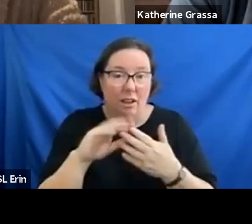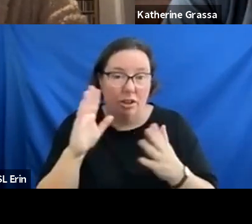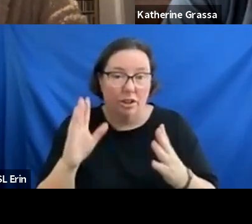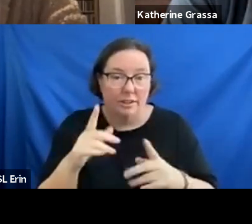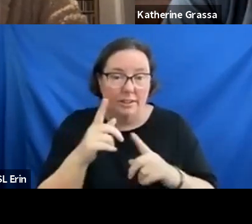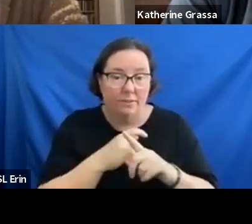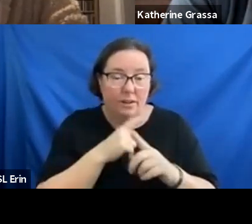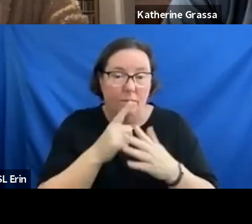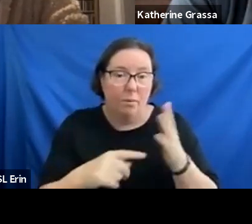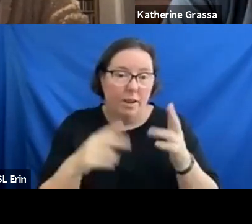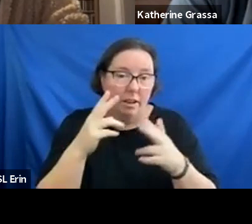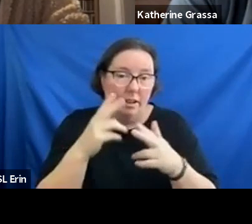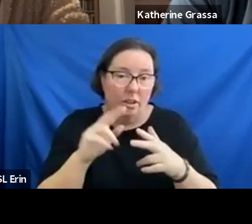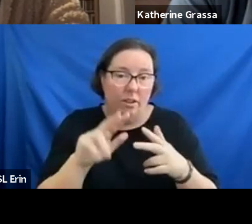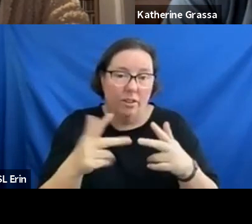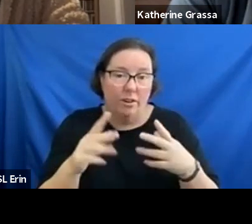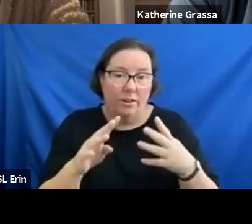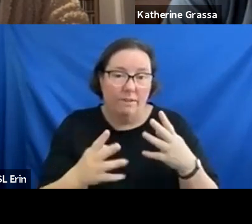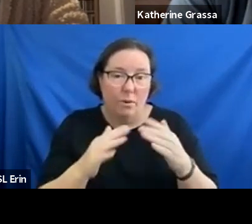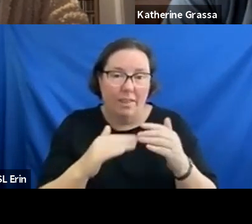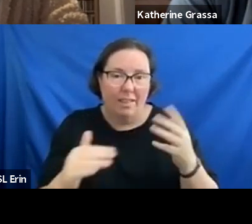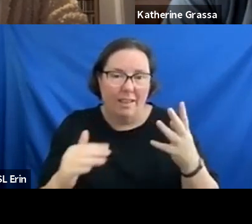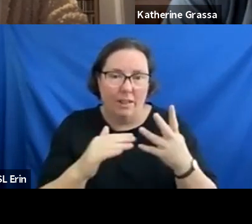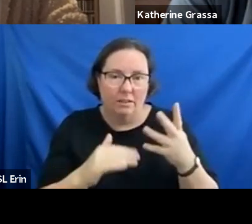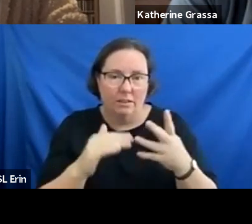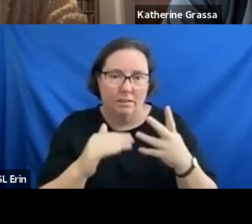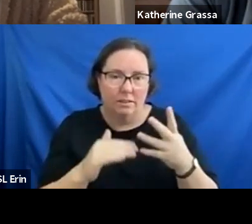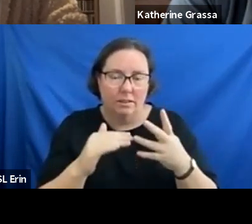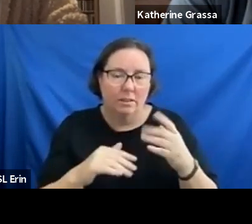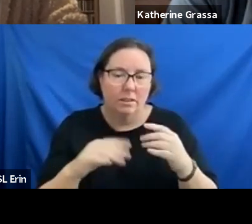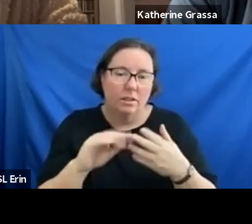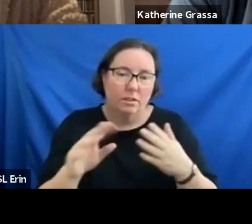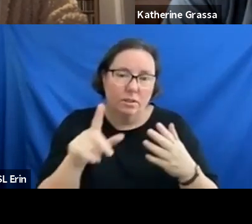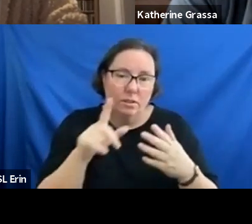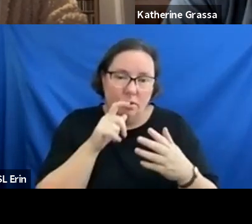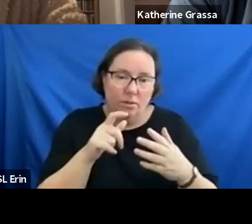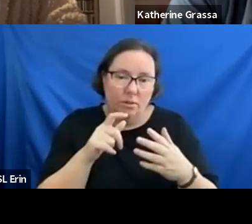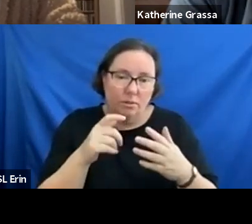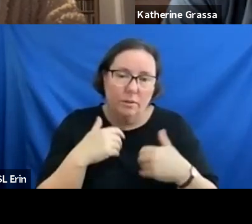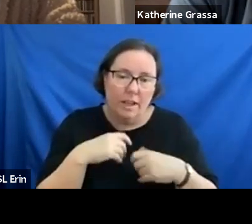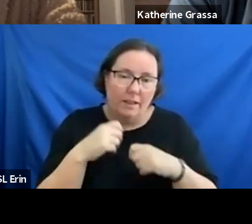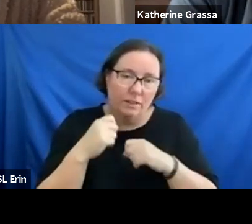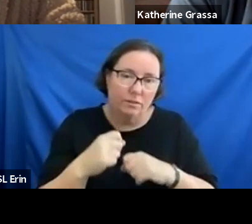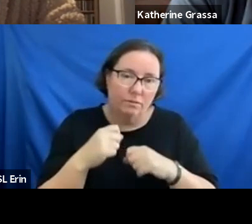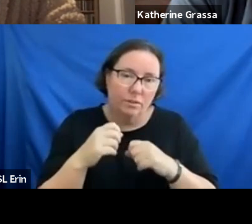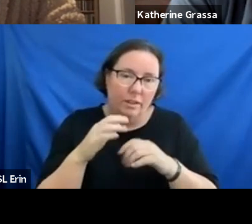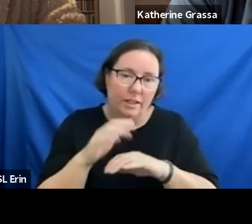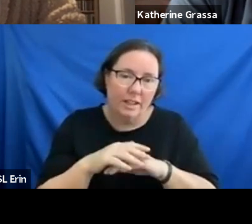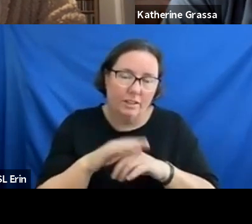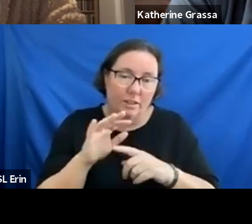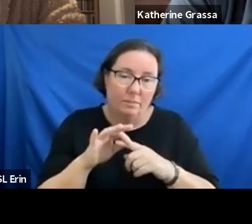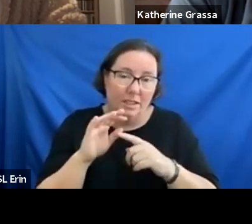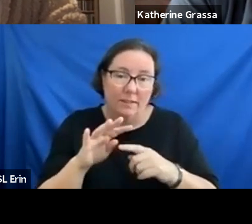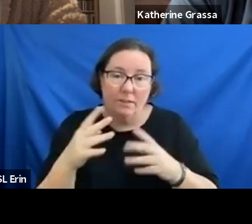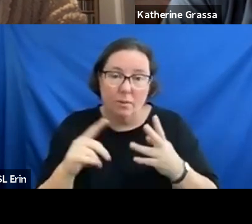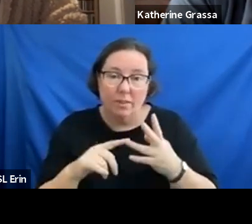from what are referred to as the 3rd and 4th levels. Students may possess a strong level in English, particularly in the 4th